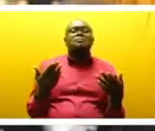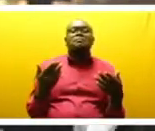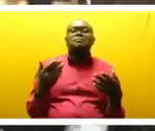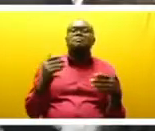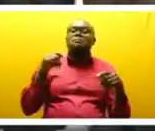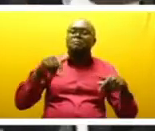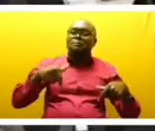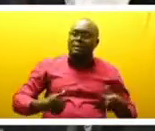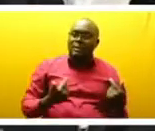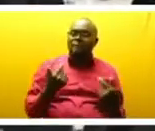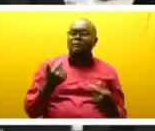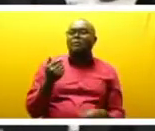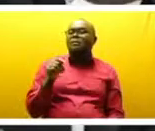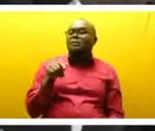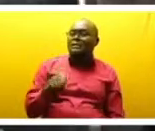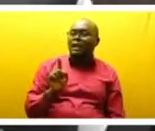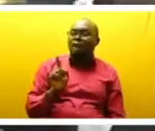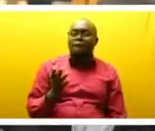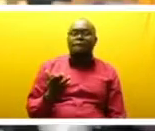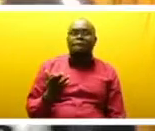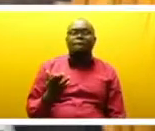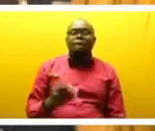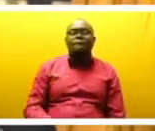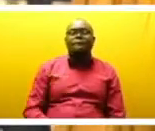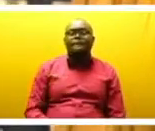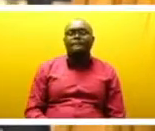I think you can